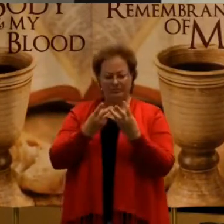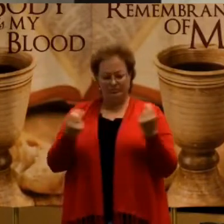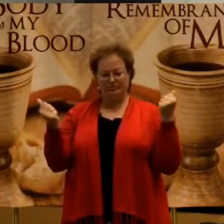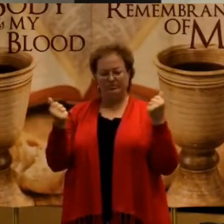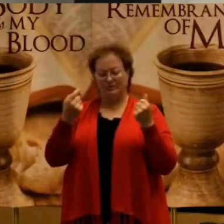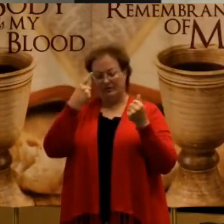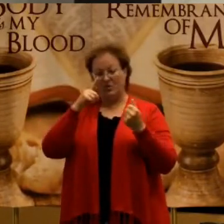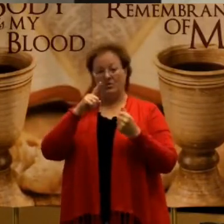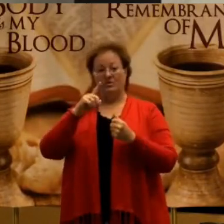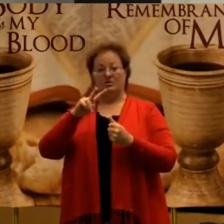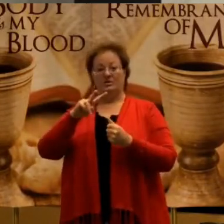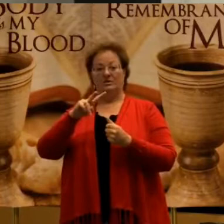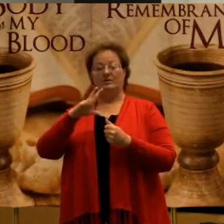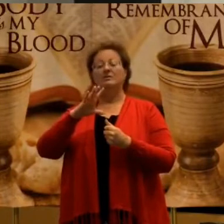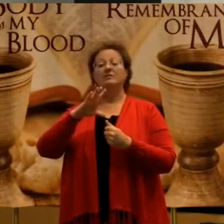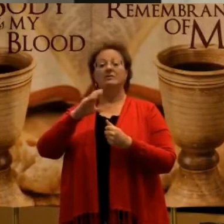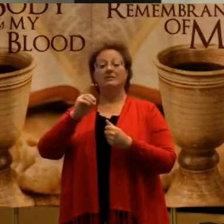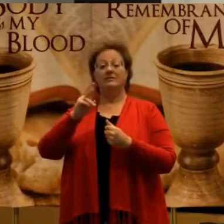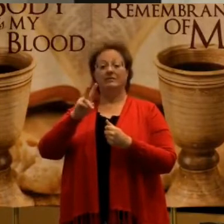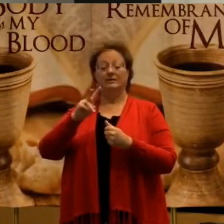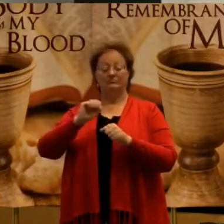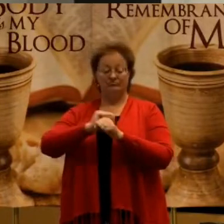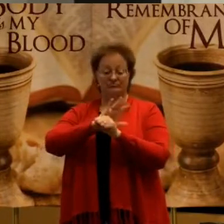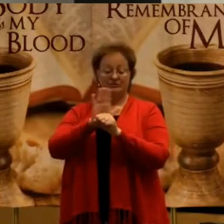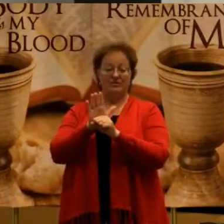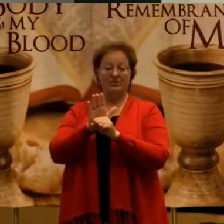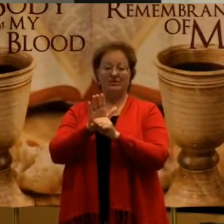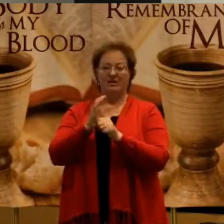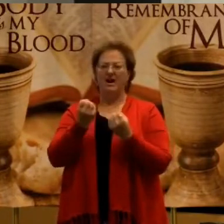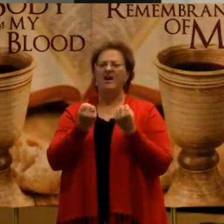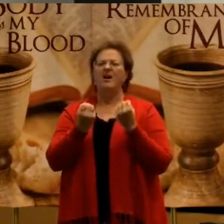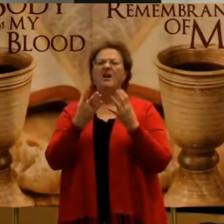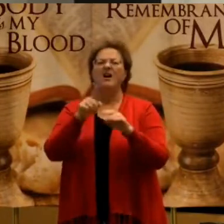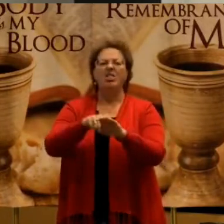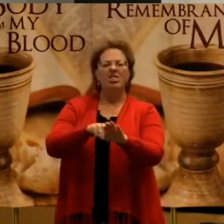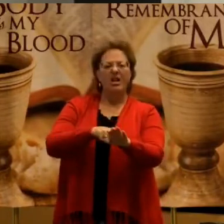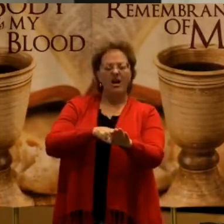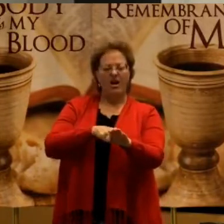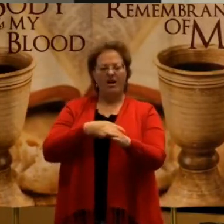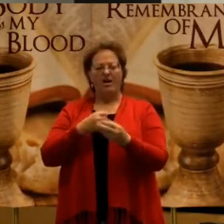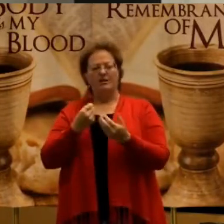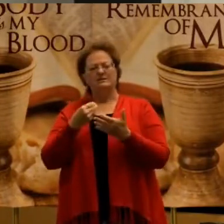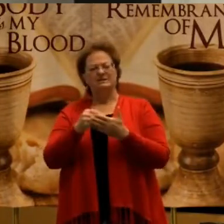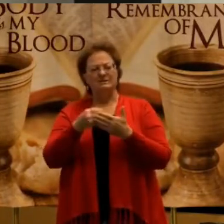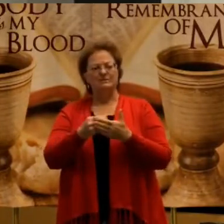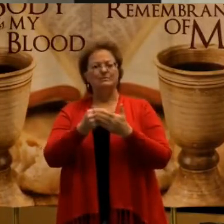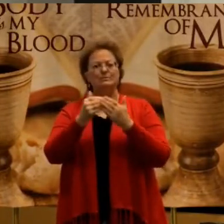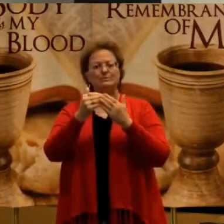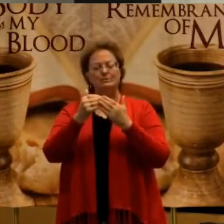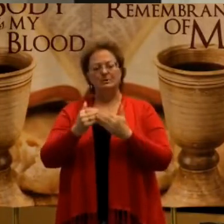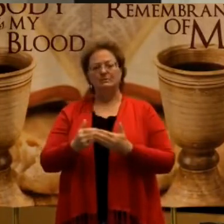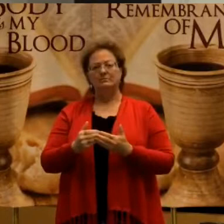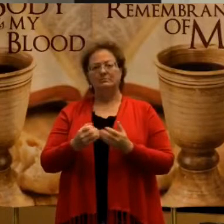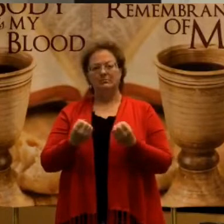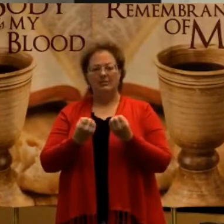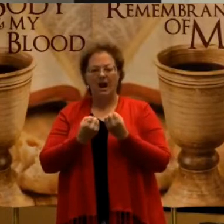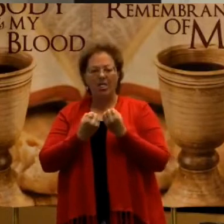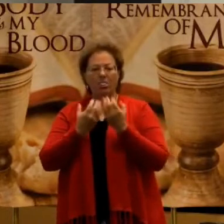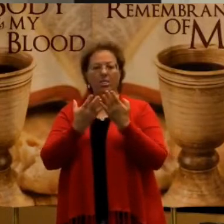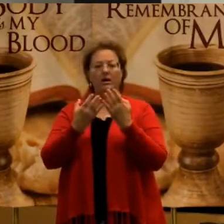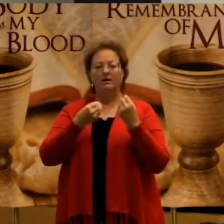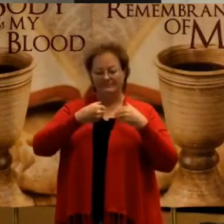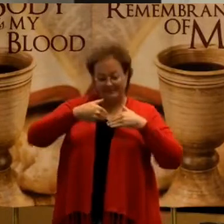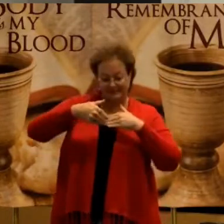coronavirus? How long will the economy be on a roller coaster ride? How long before I can give my kids back to